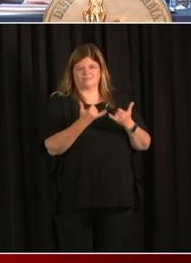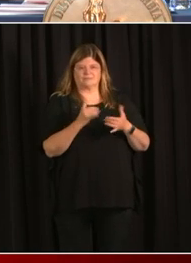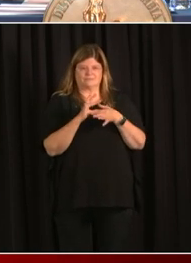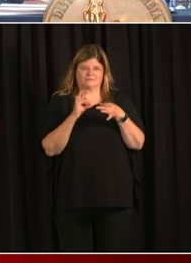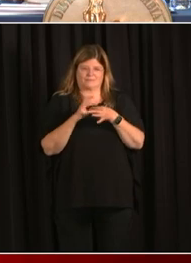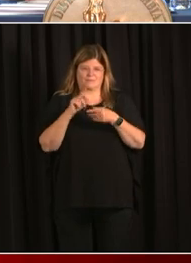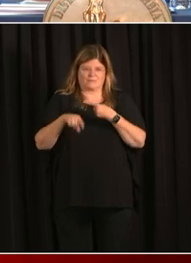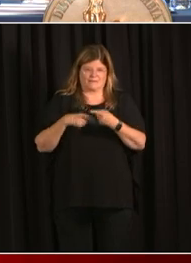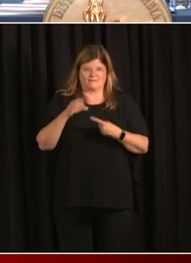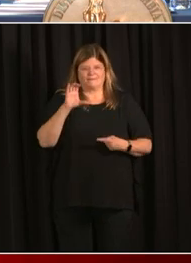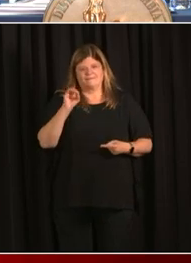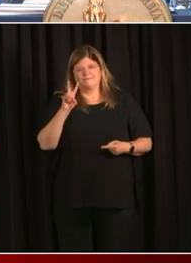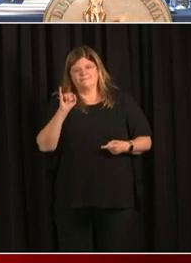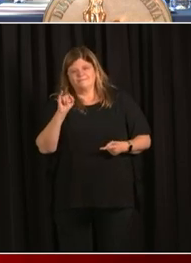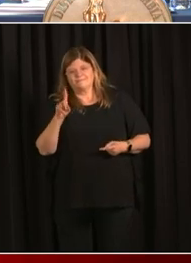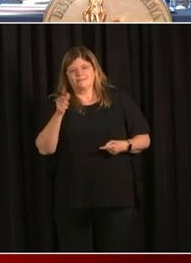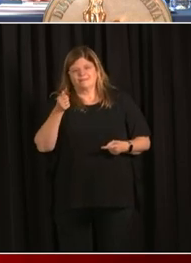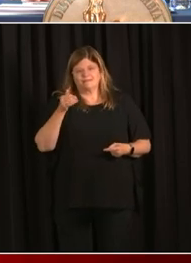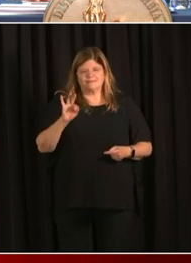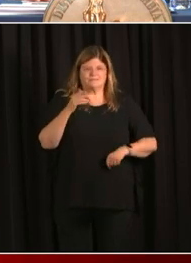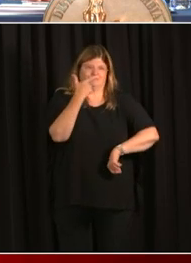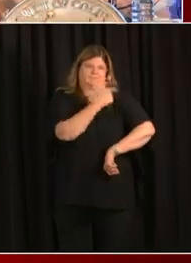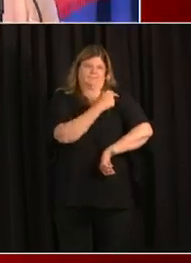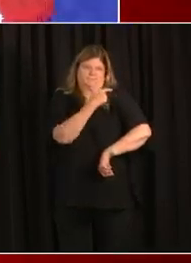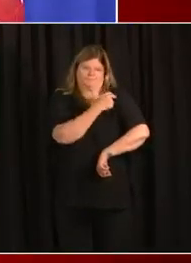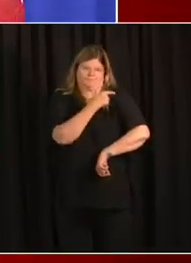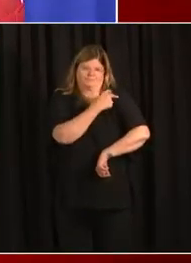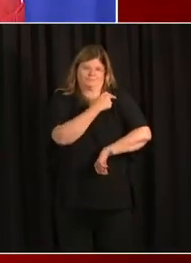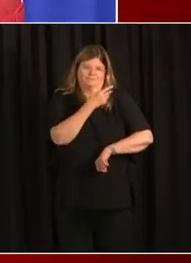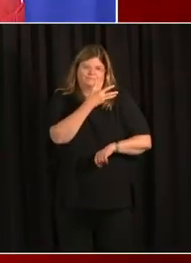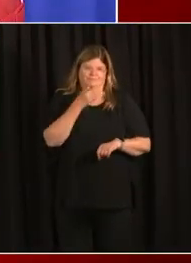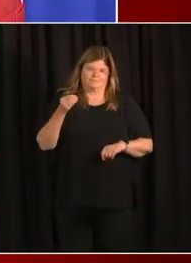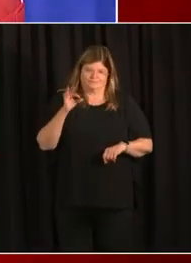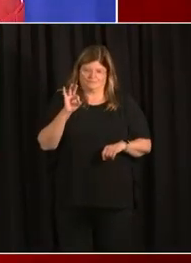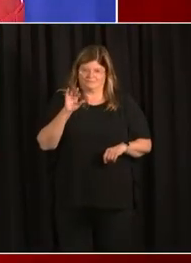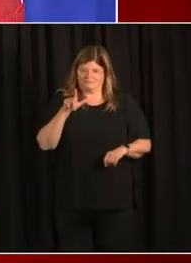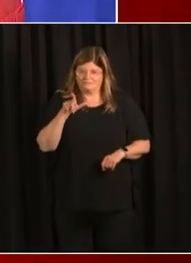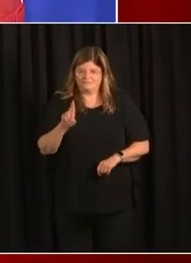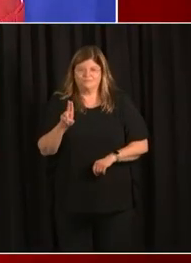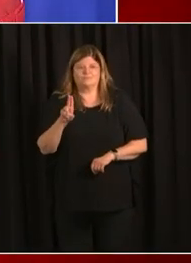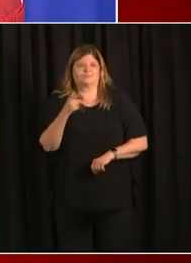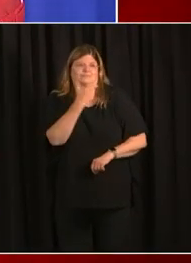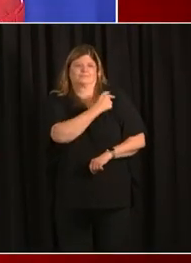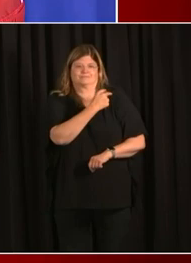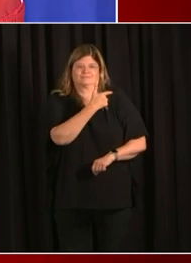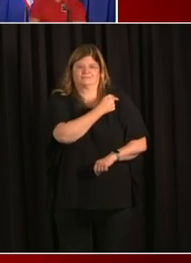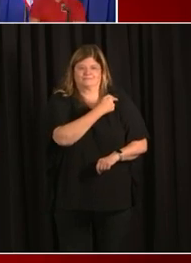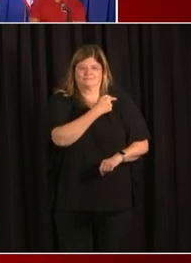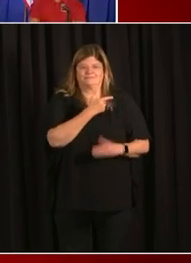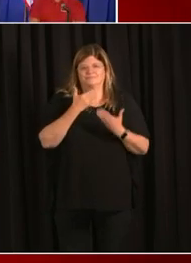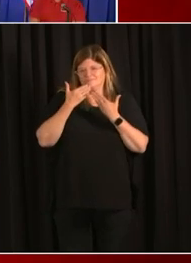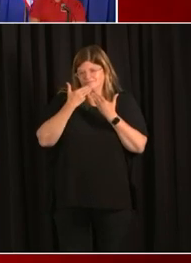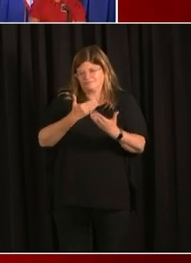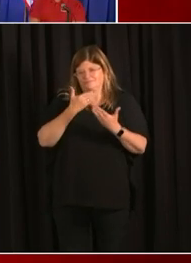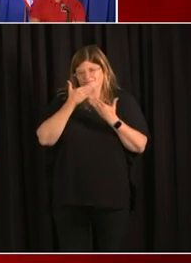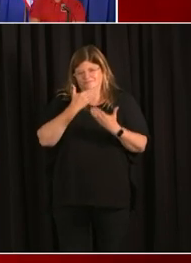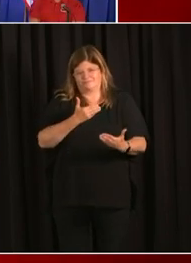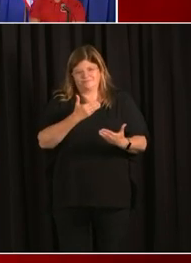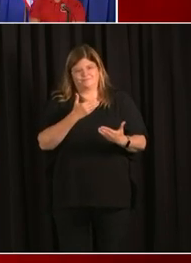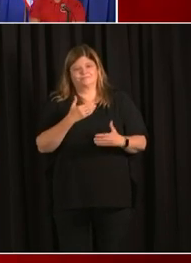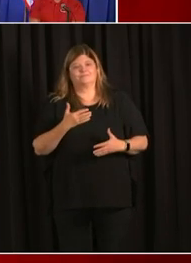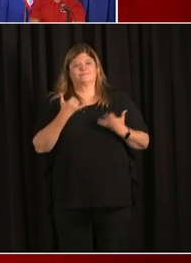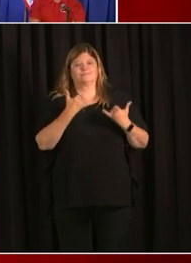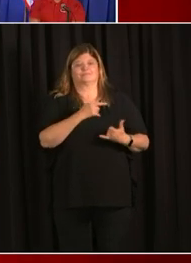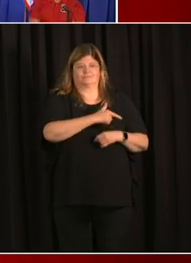COVID-19 vaccine planning and the flu vaccine. Sure. Thank you, Madam Mayor. Yesterday, we received